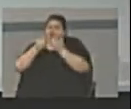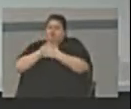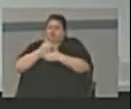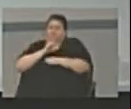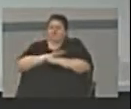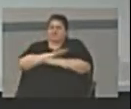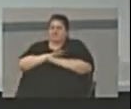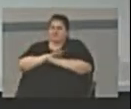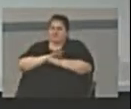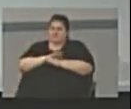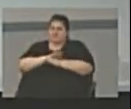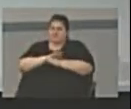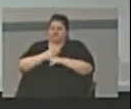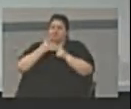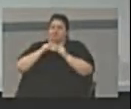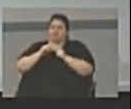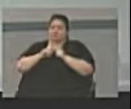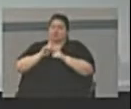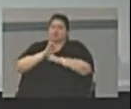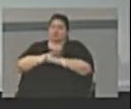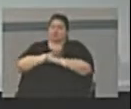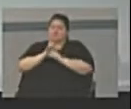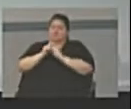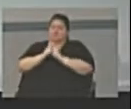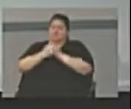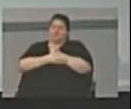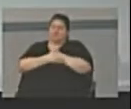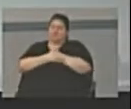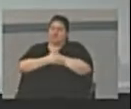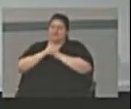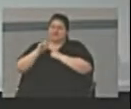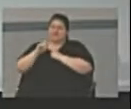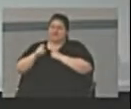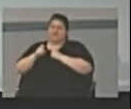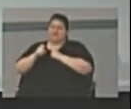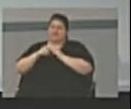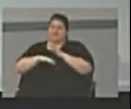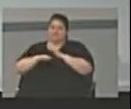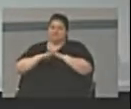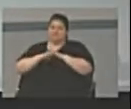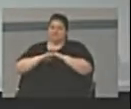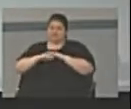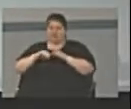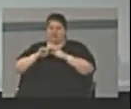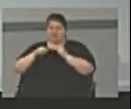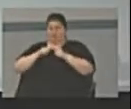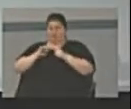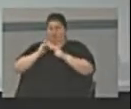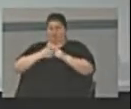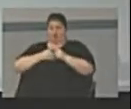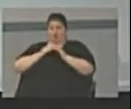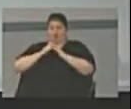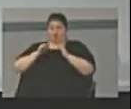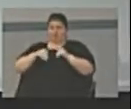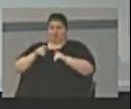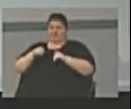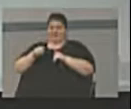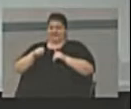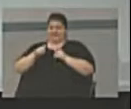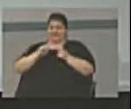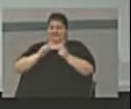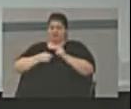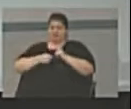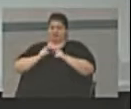I mentioned before, trying to diversify the county's tax base. And then looking at housing, as our demographics change, our housing needs are changing.